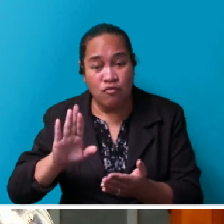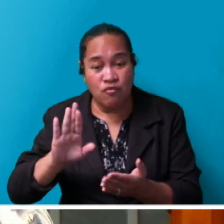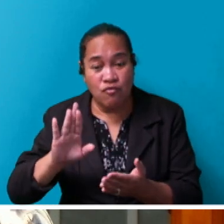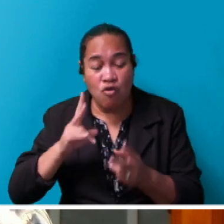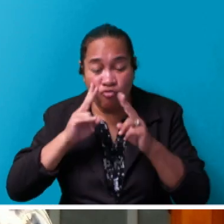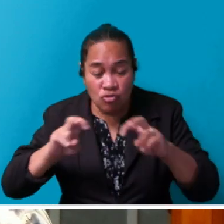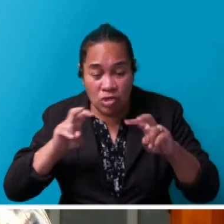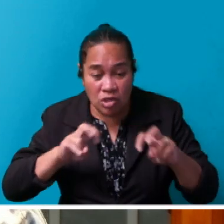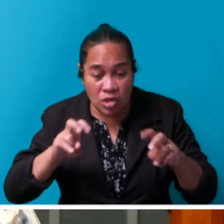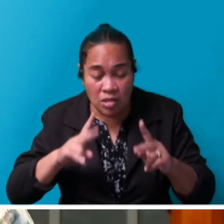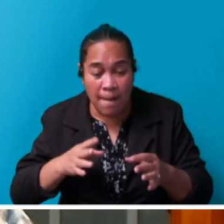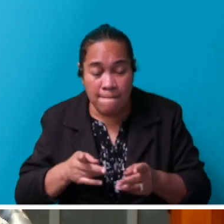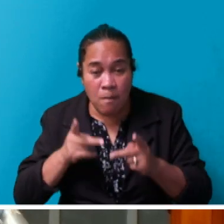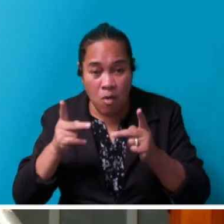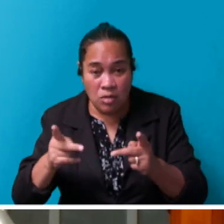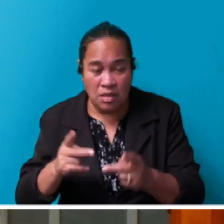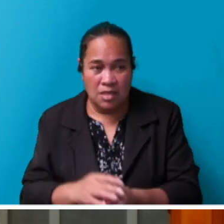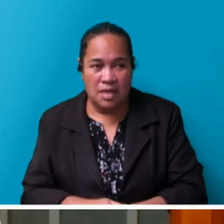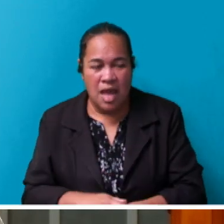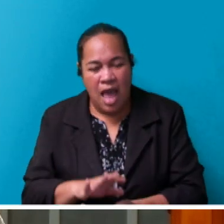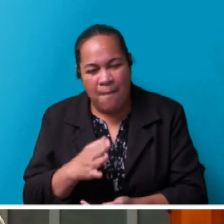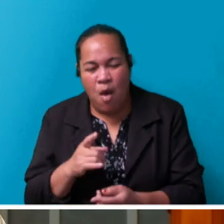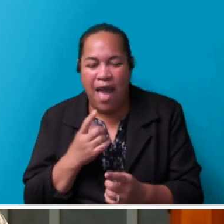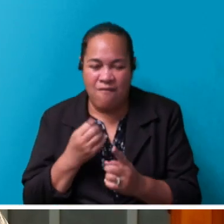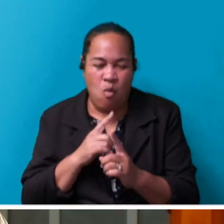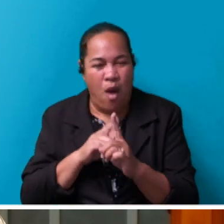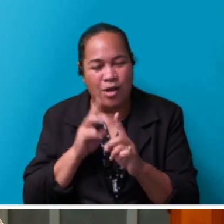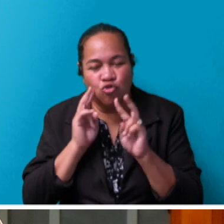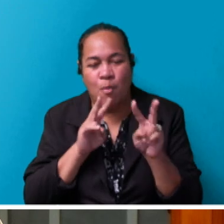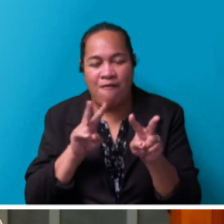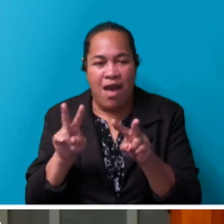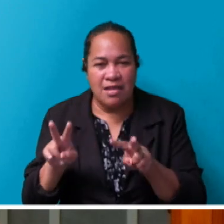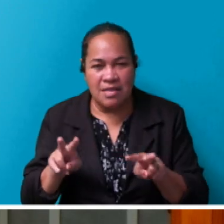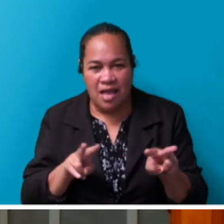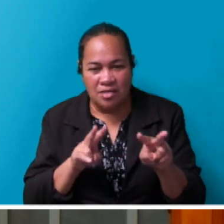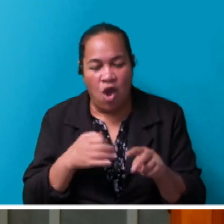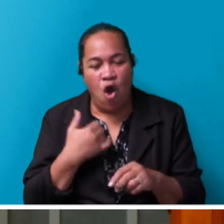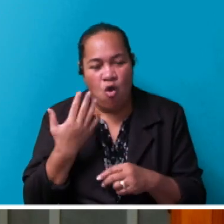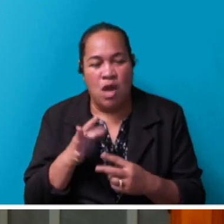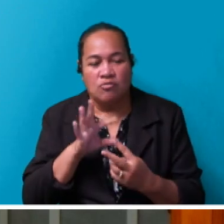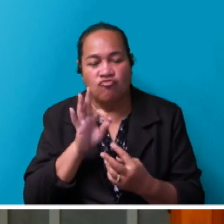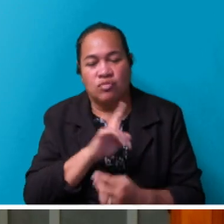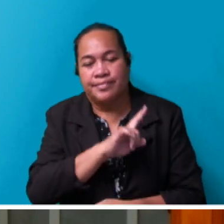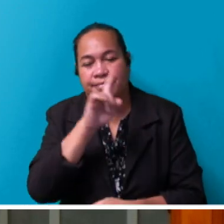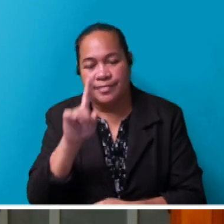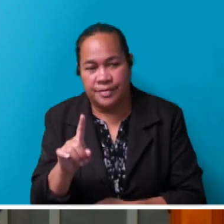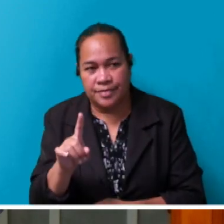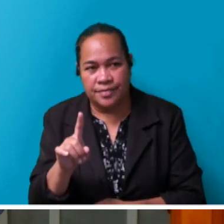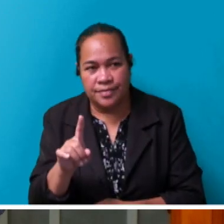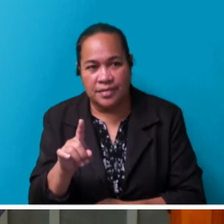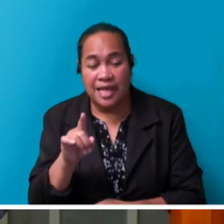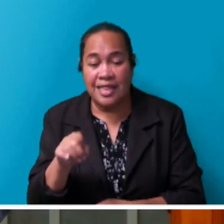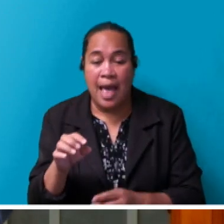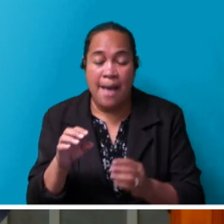research proposals, at least one supervisor is allocated. At the